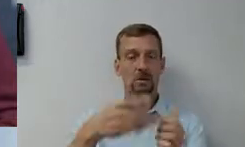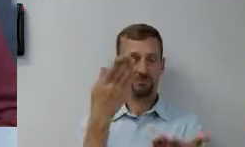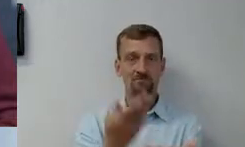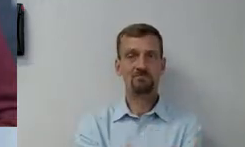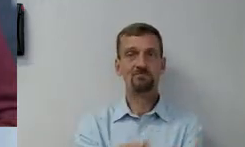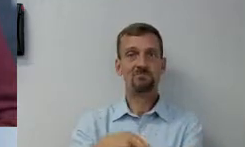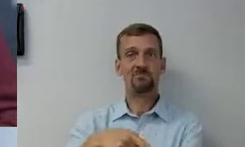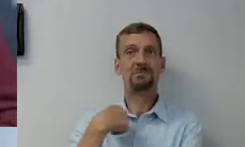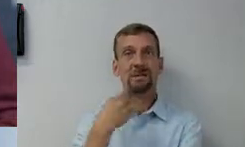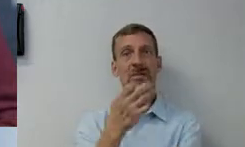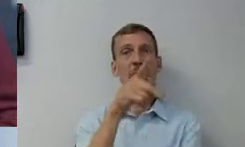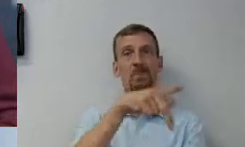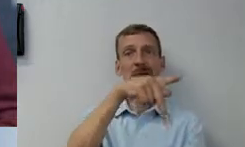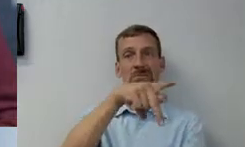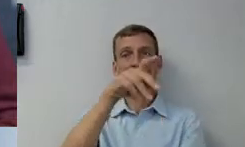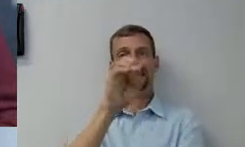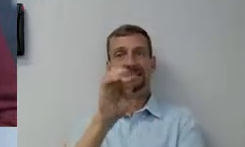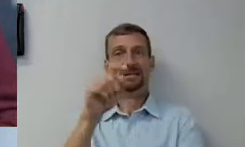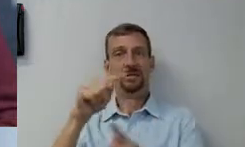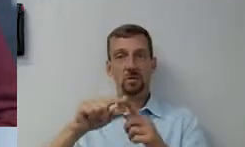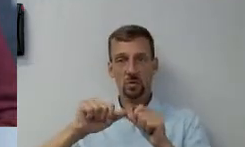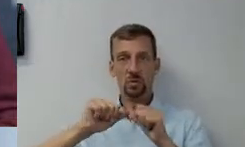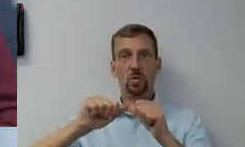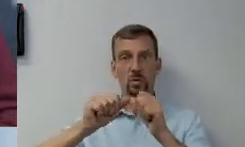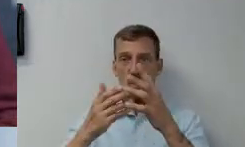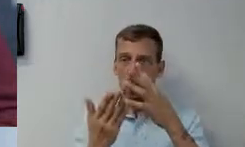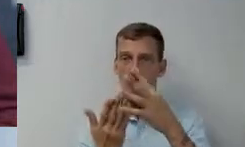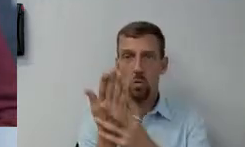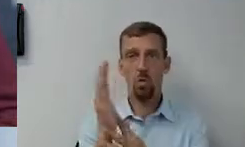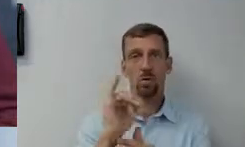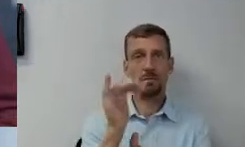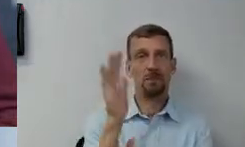PPE to take them much further than they were before. Mhm.